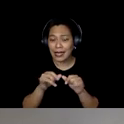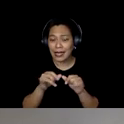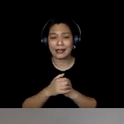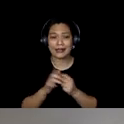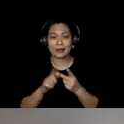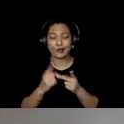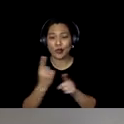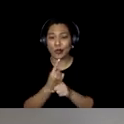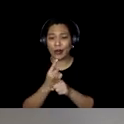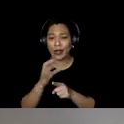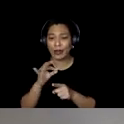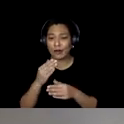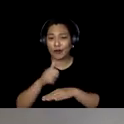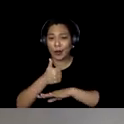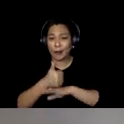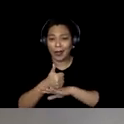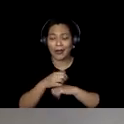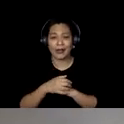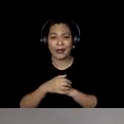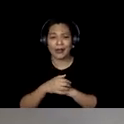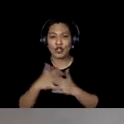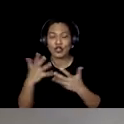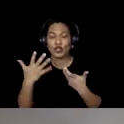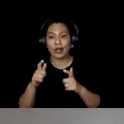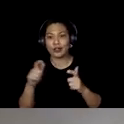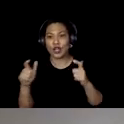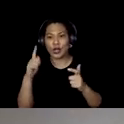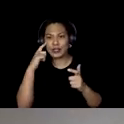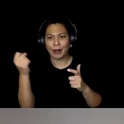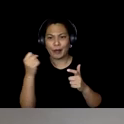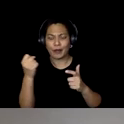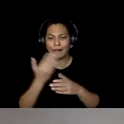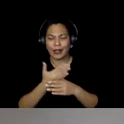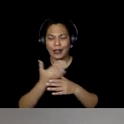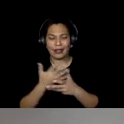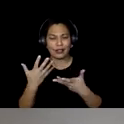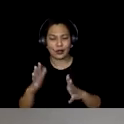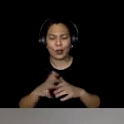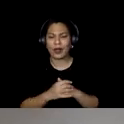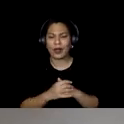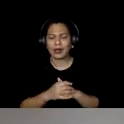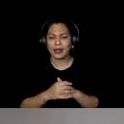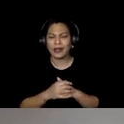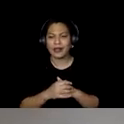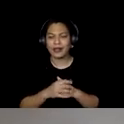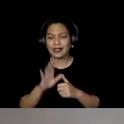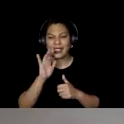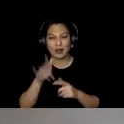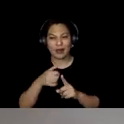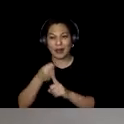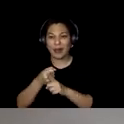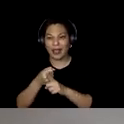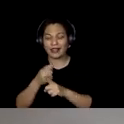right file format so that they're not too large, that they're slowing down your website, but so that they're not